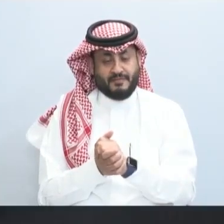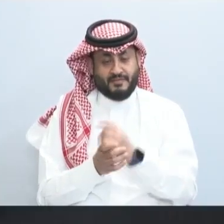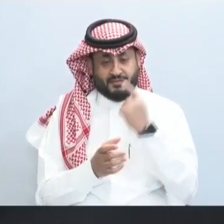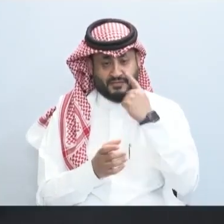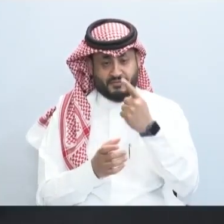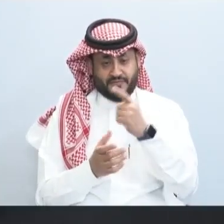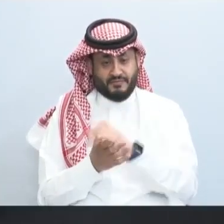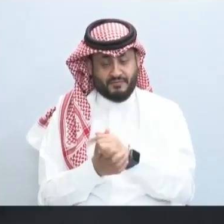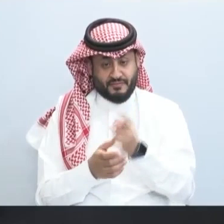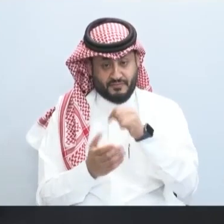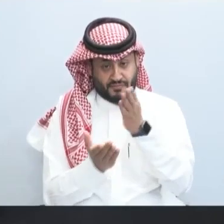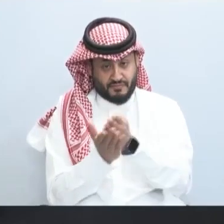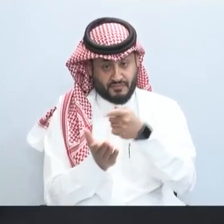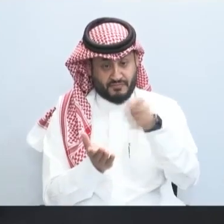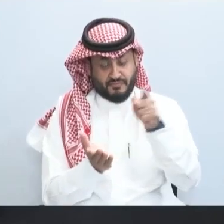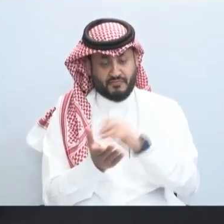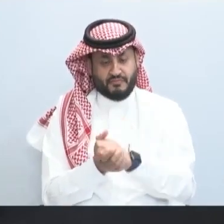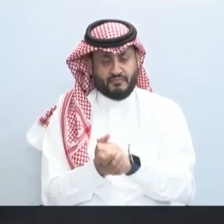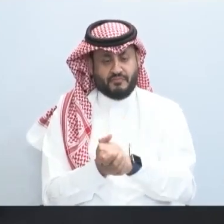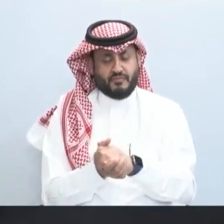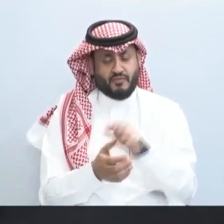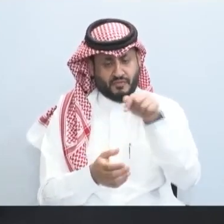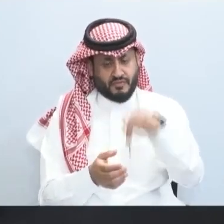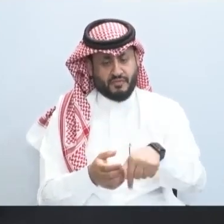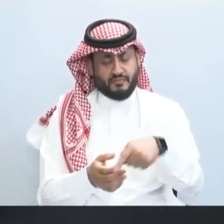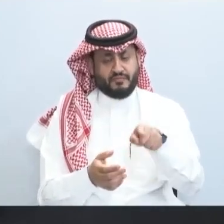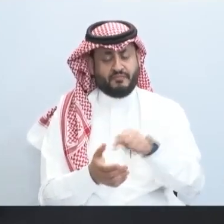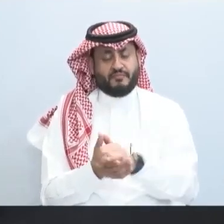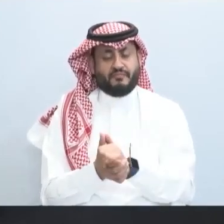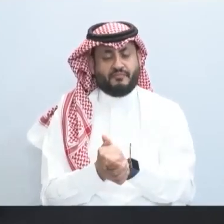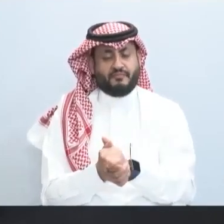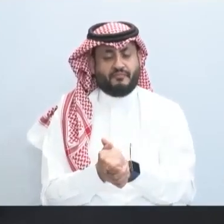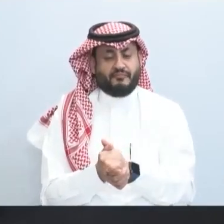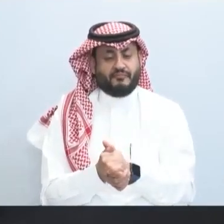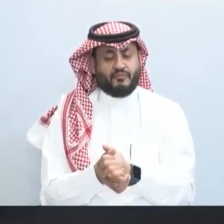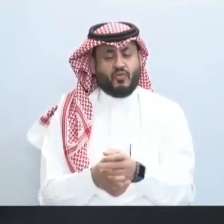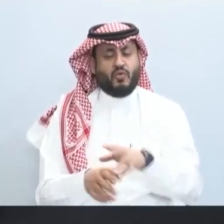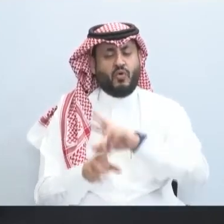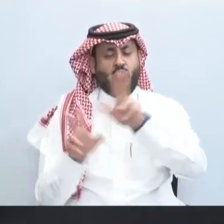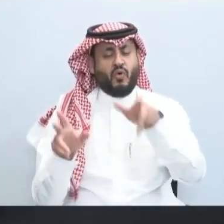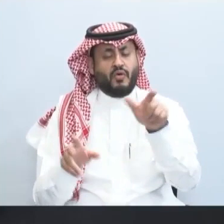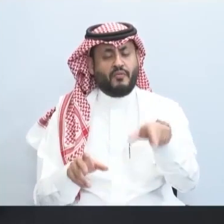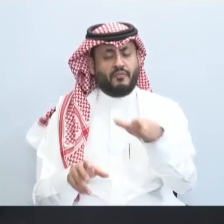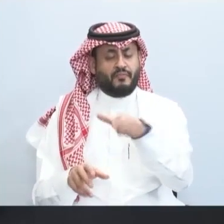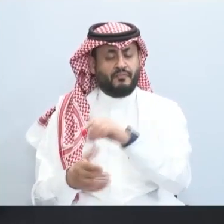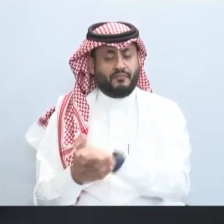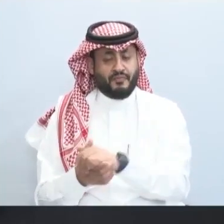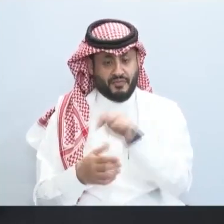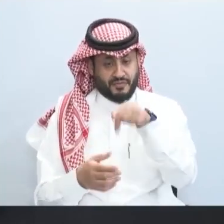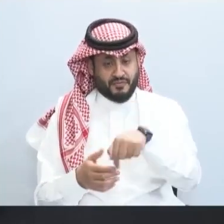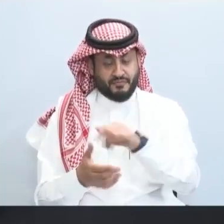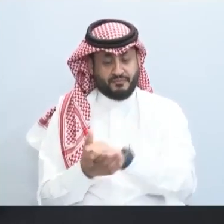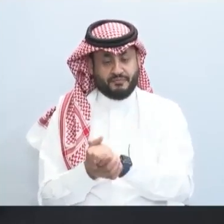vision will come true, which means will happen, and also everyone at that time, when it